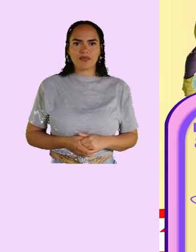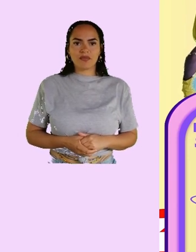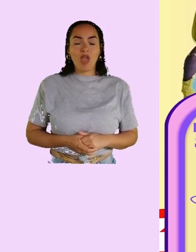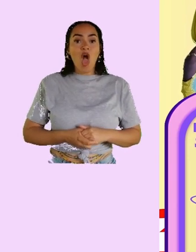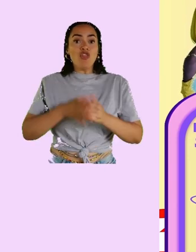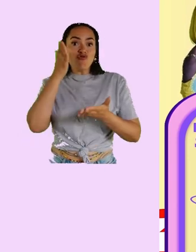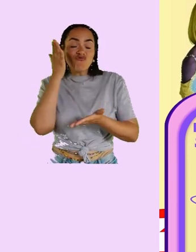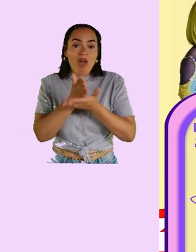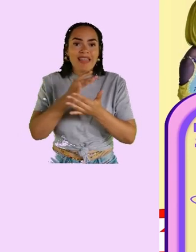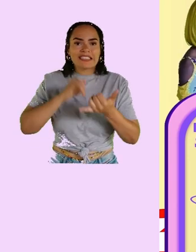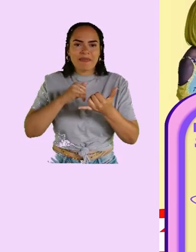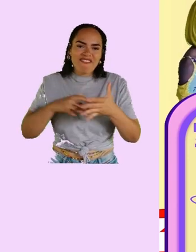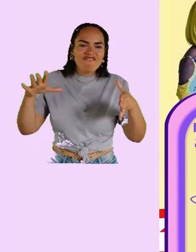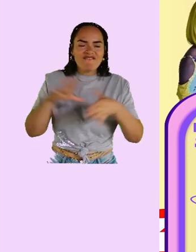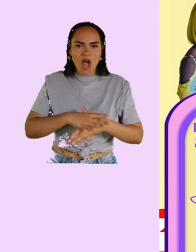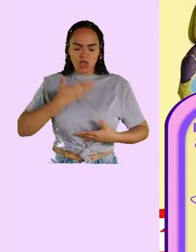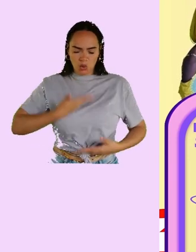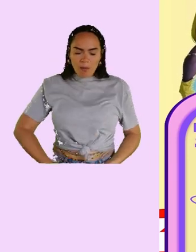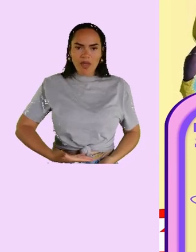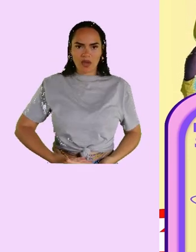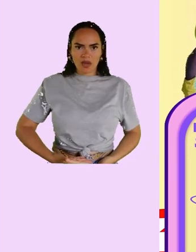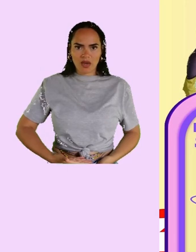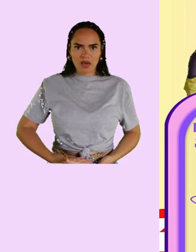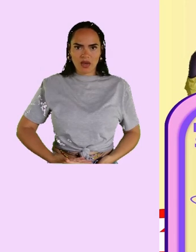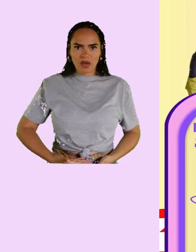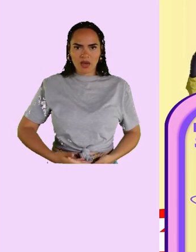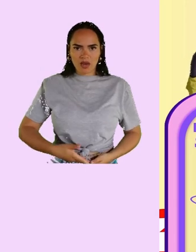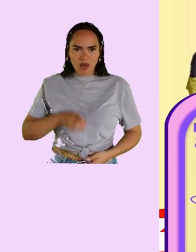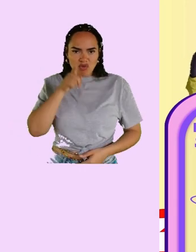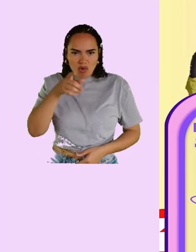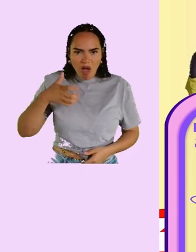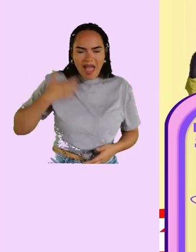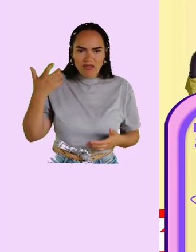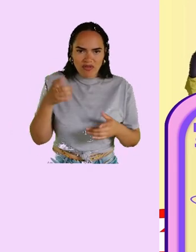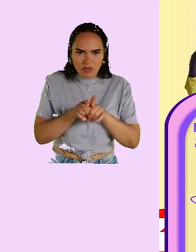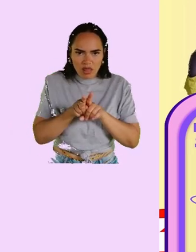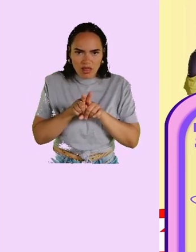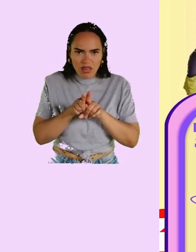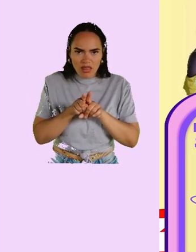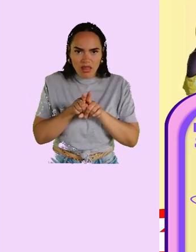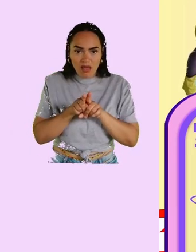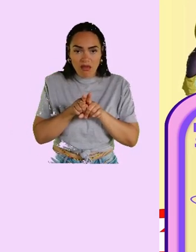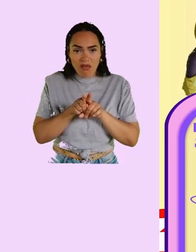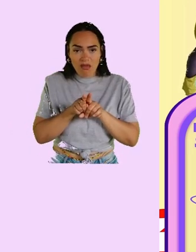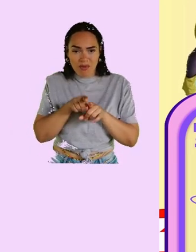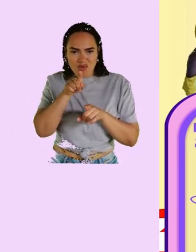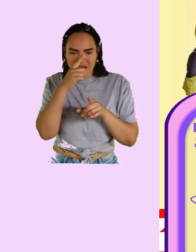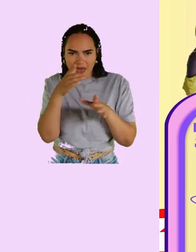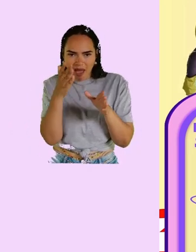real Samiir is a fucking human. You're angry too. You just have had more time to hide